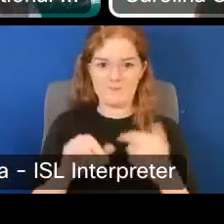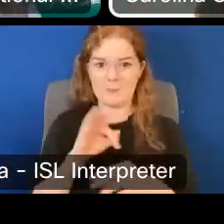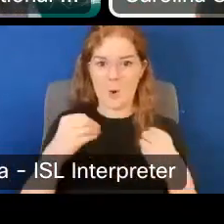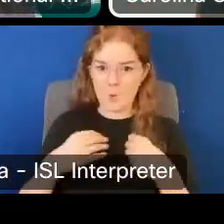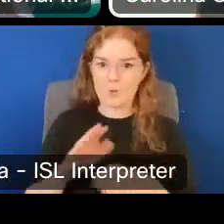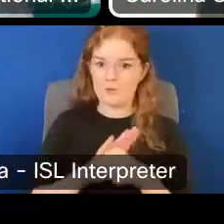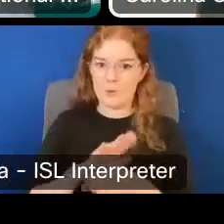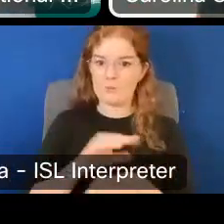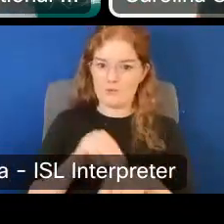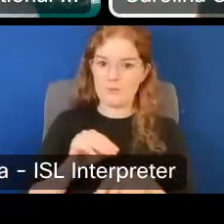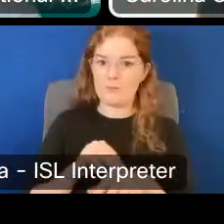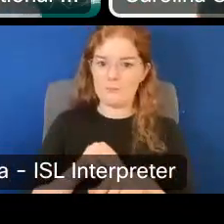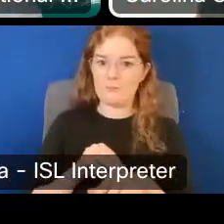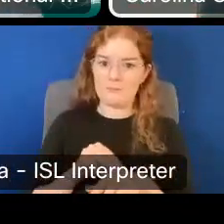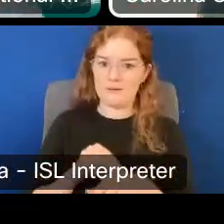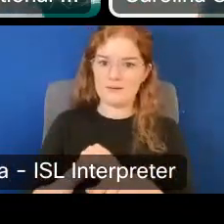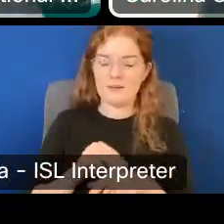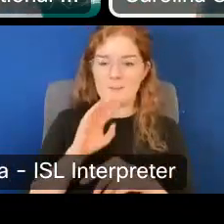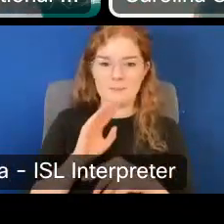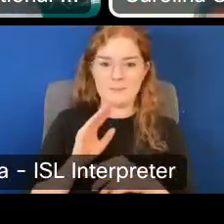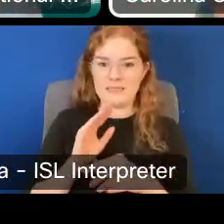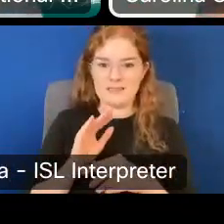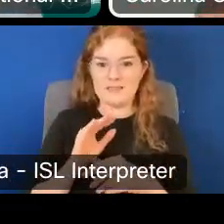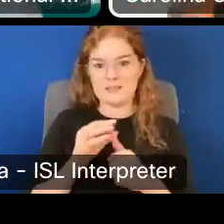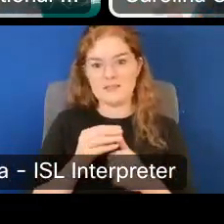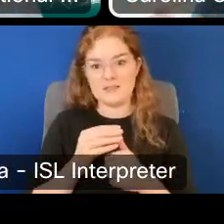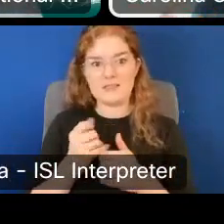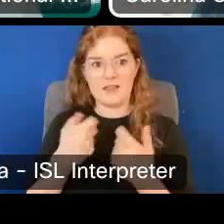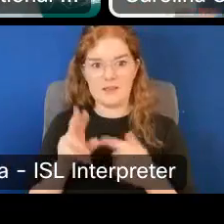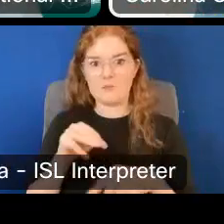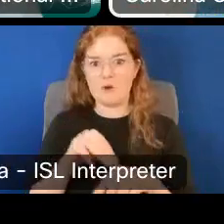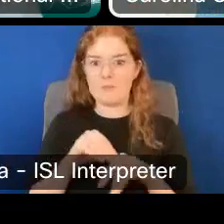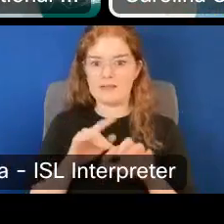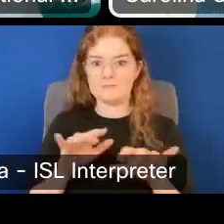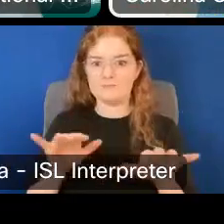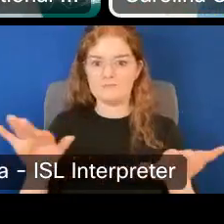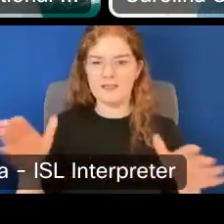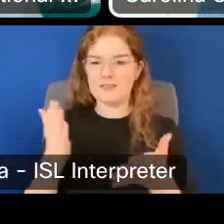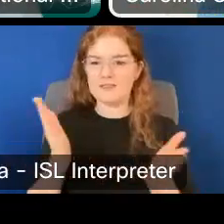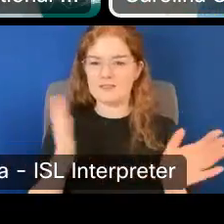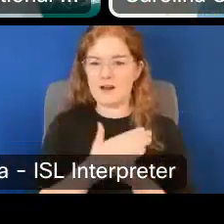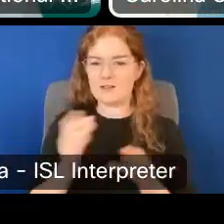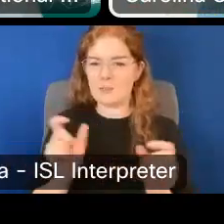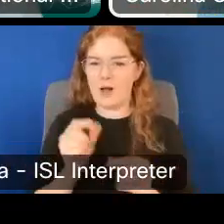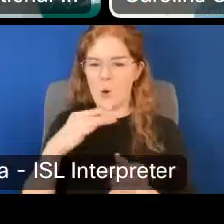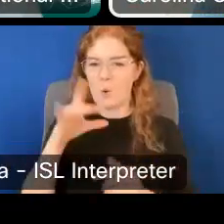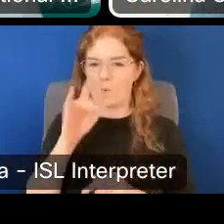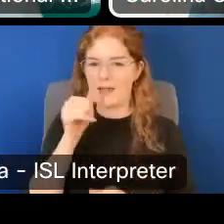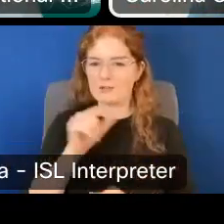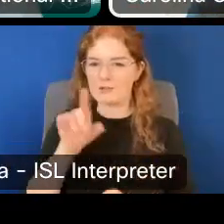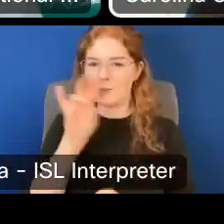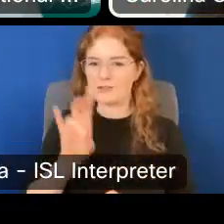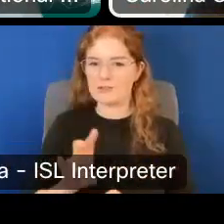local issues, and therefore that might be someone else's problem too. And then you kind of start small. I hope that that kind of addressed